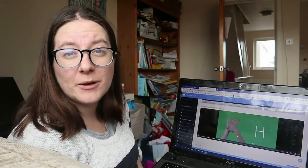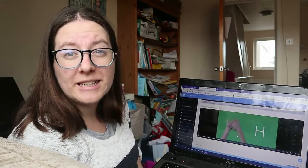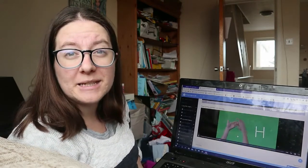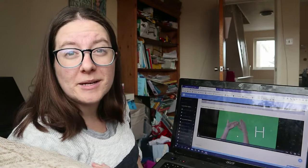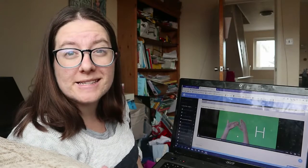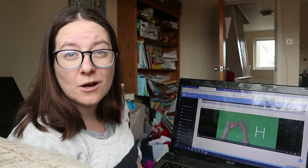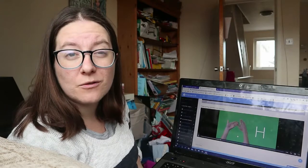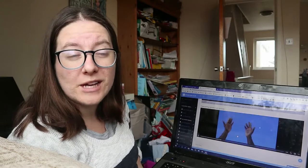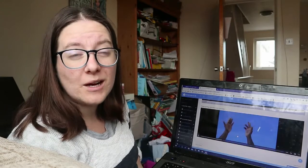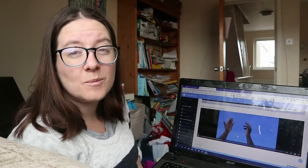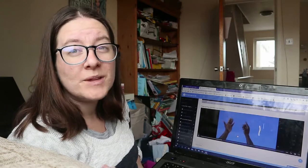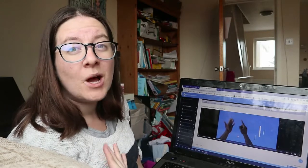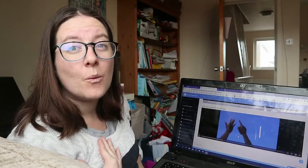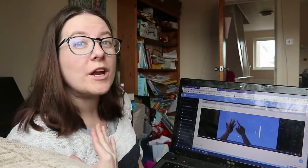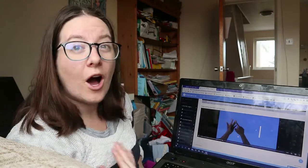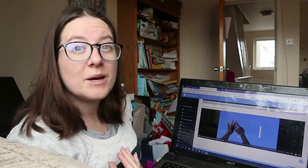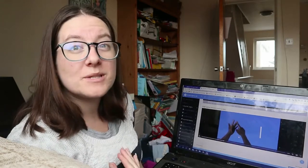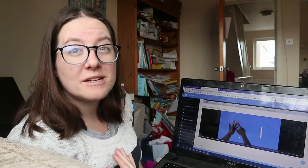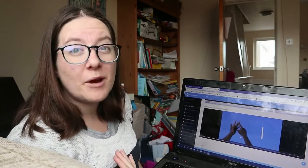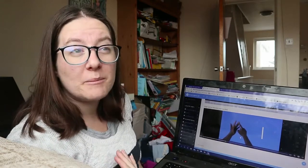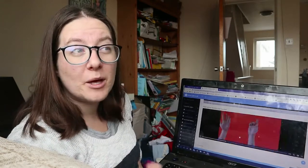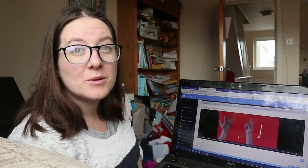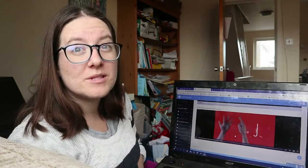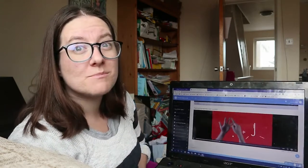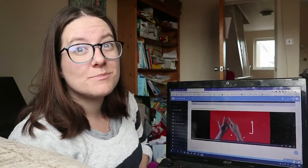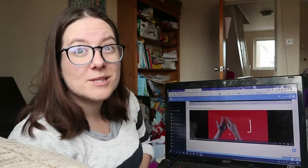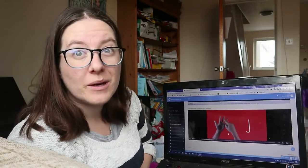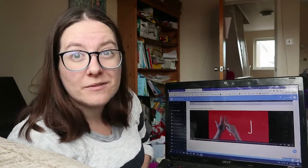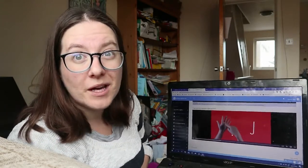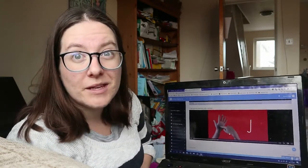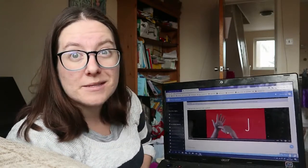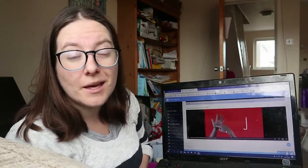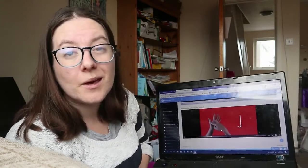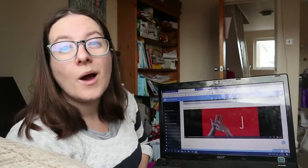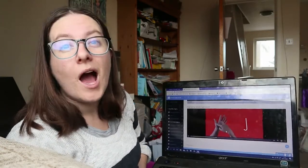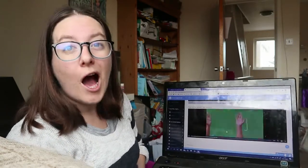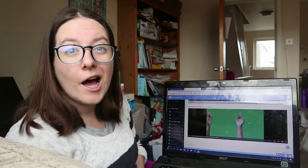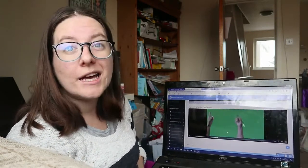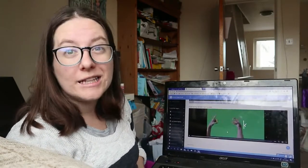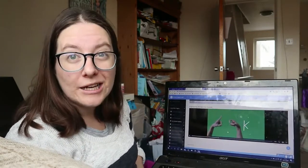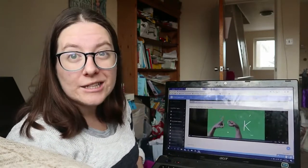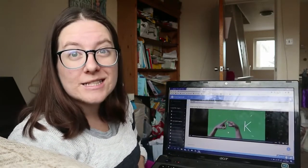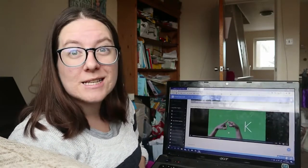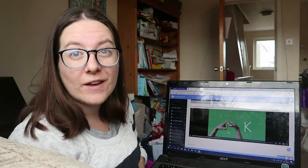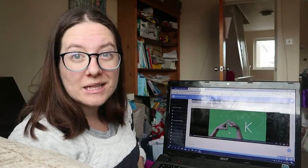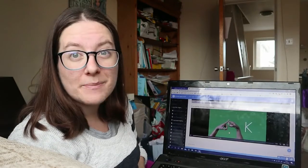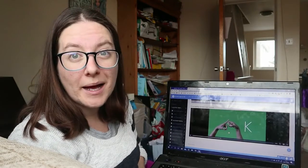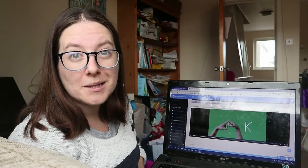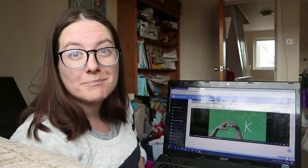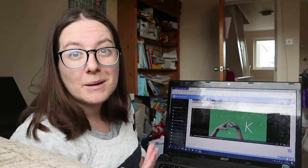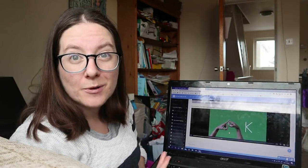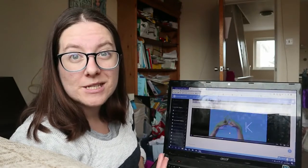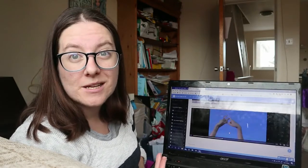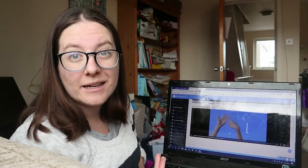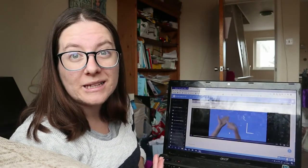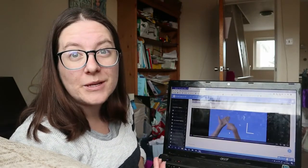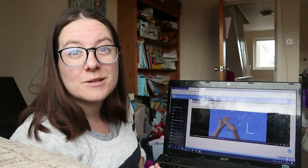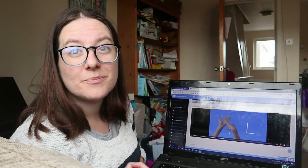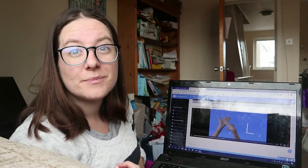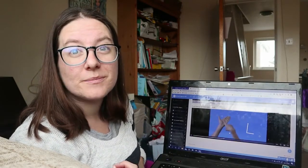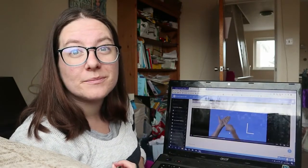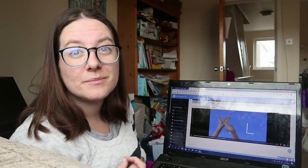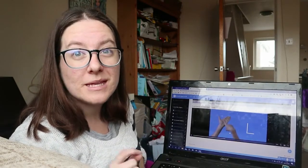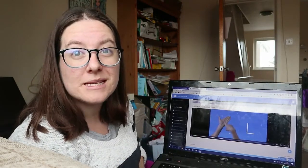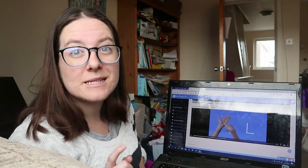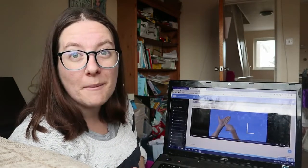I'm a rainbow leader myself now. When I was in rainbows, 25 years ago, I learnt to fingerspell in British Sign Language.